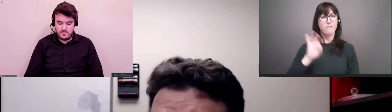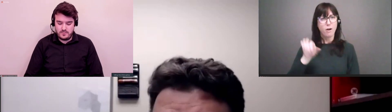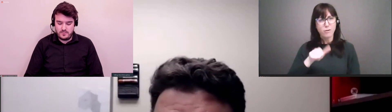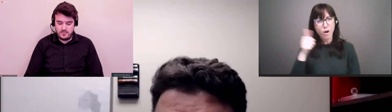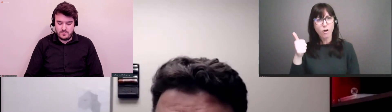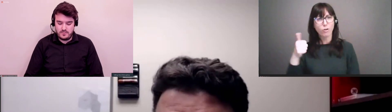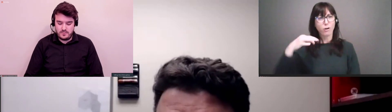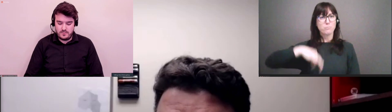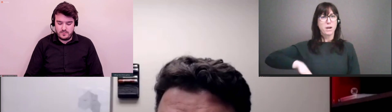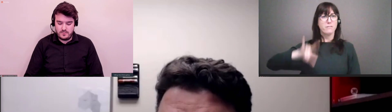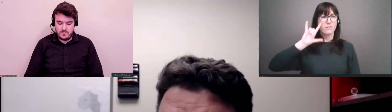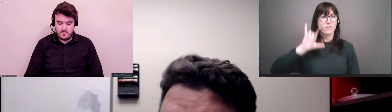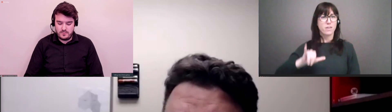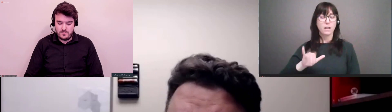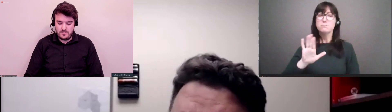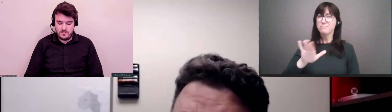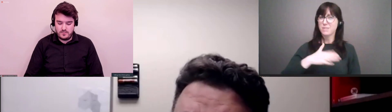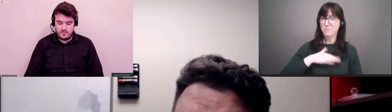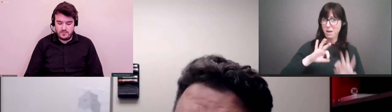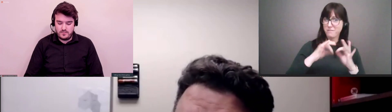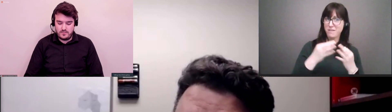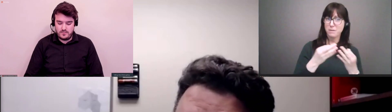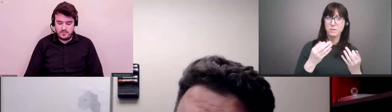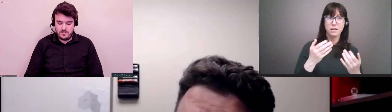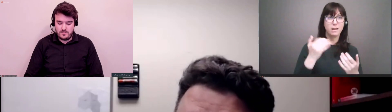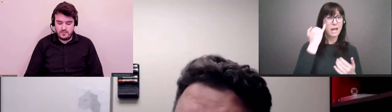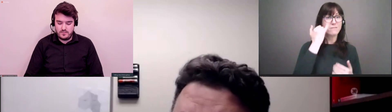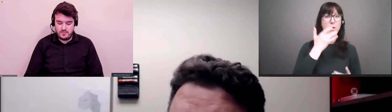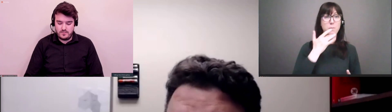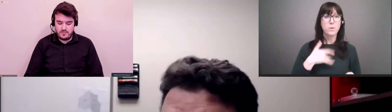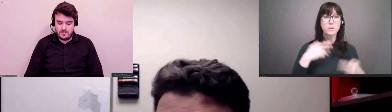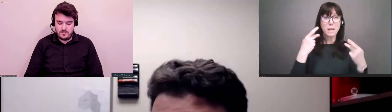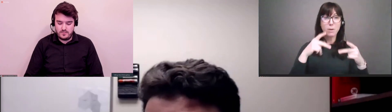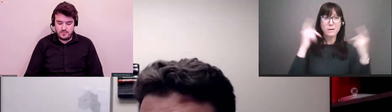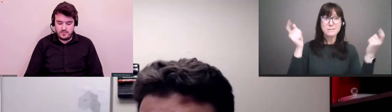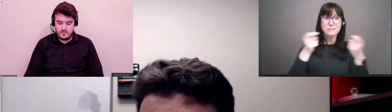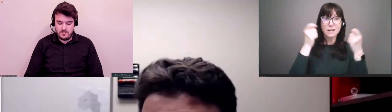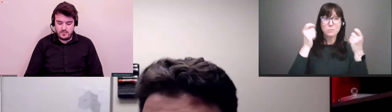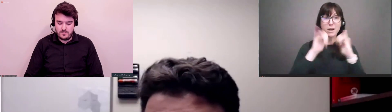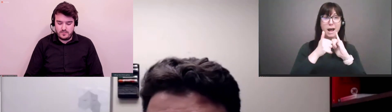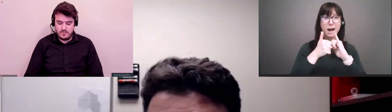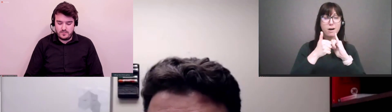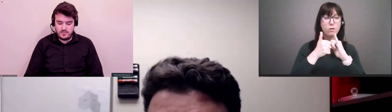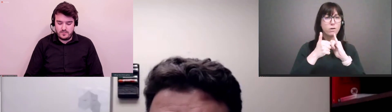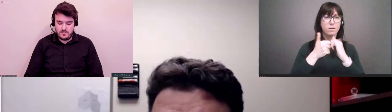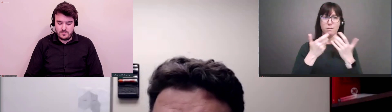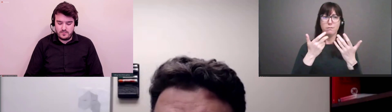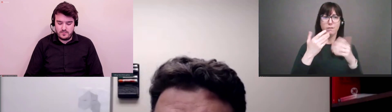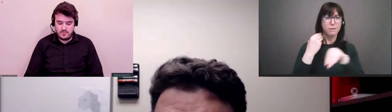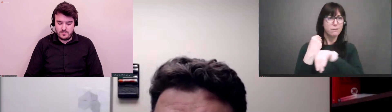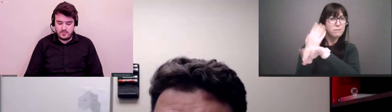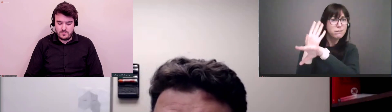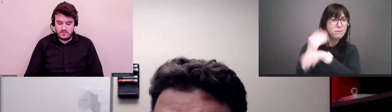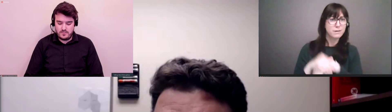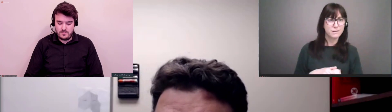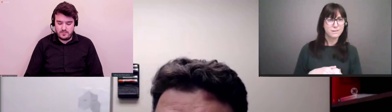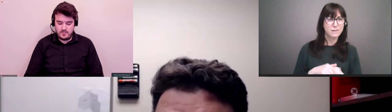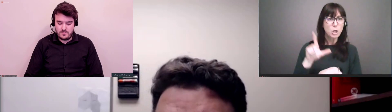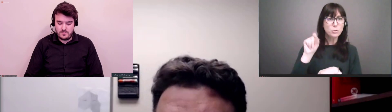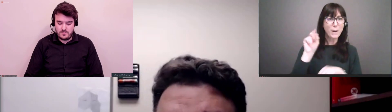My family, I mean, you know, we celebrated someone's birthday party, and we had 20 people from across North America, you